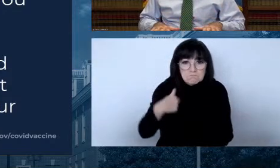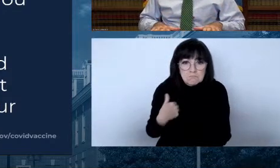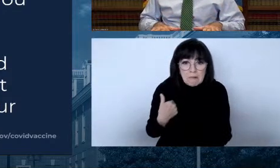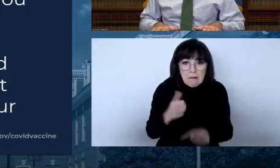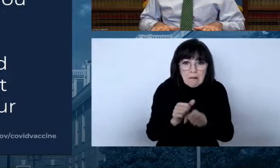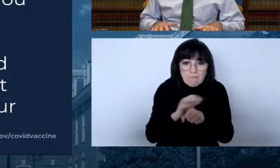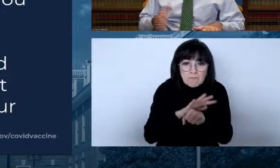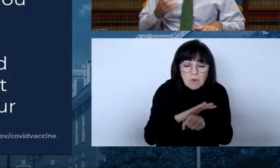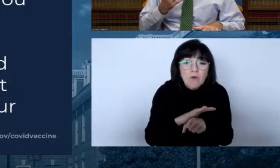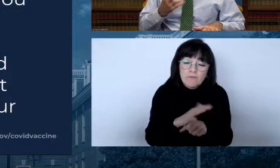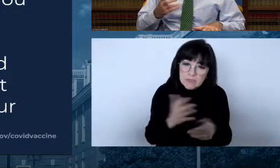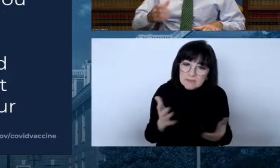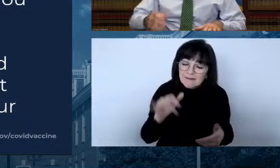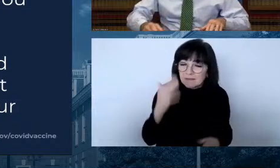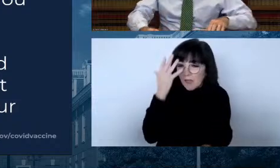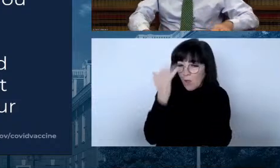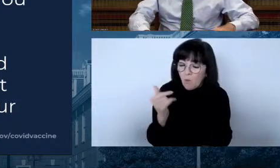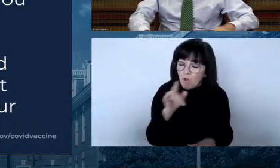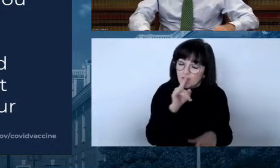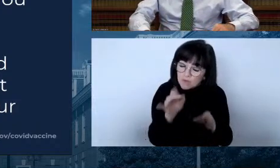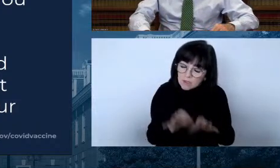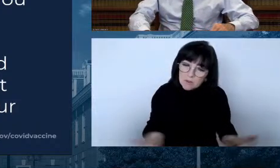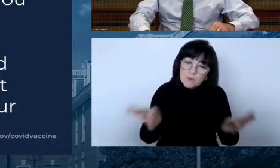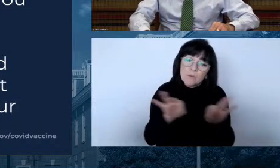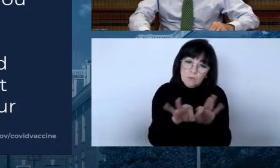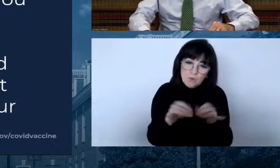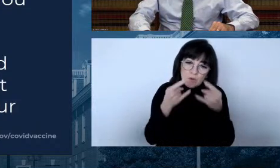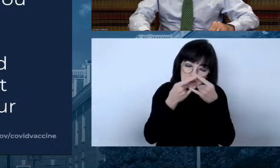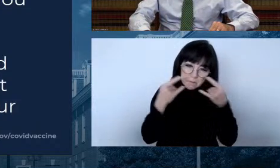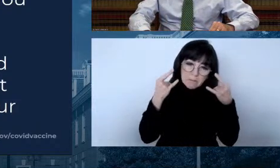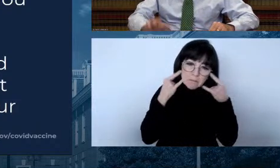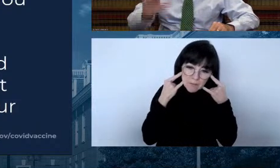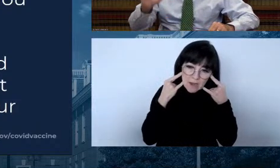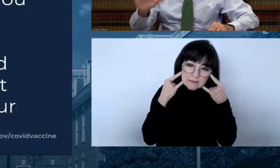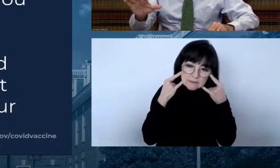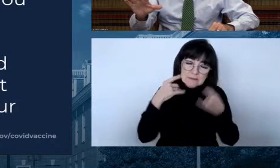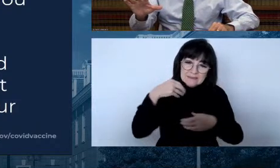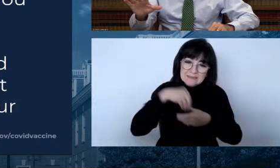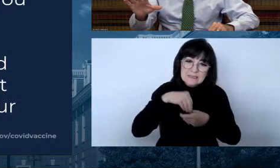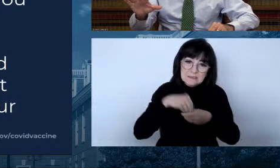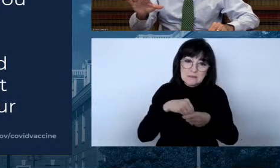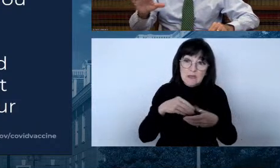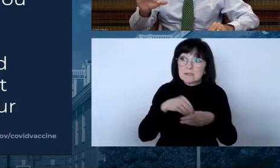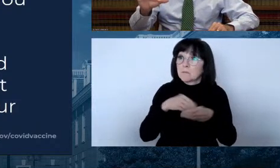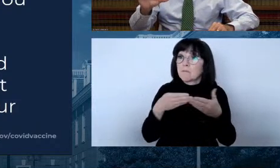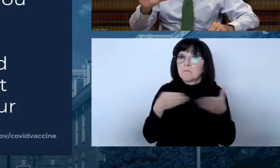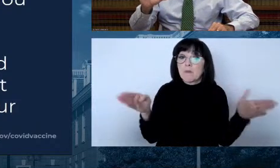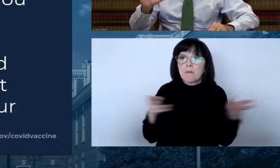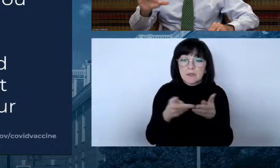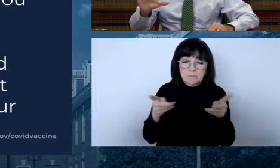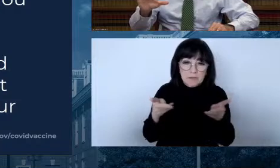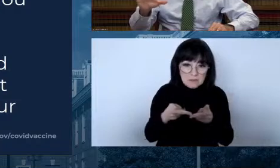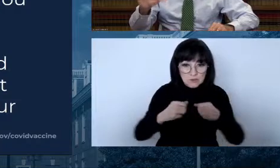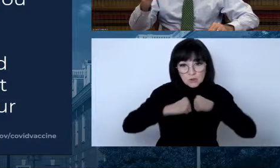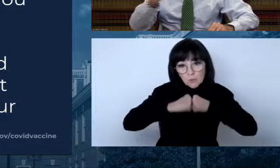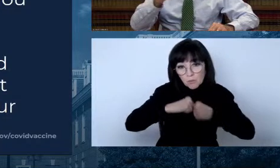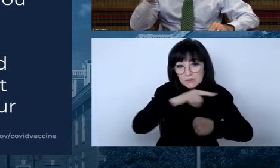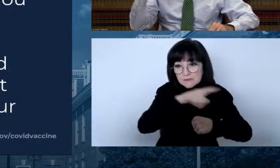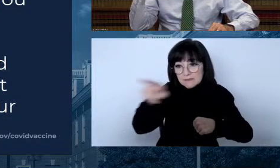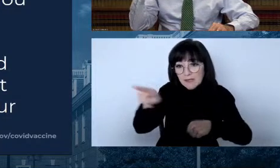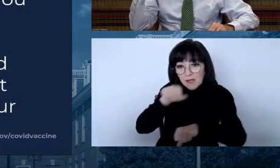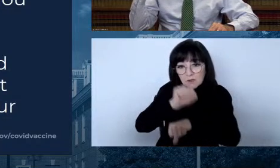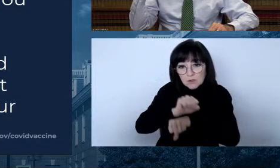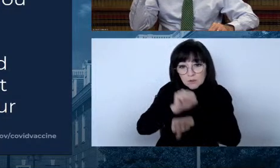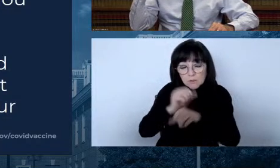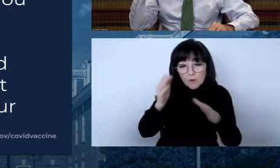take the extra precaution by wearing a mask indoors in public. Protect those employees of those facilities. I was in